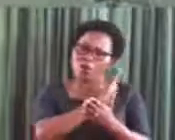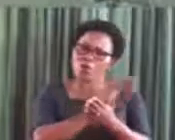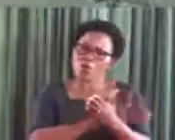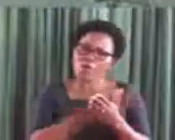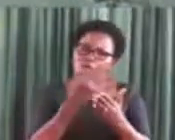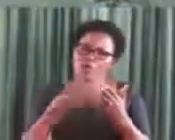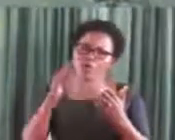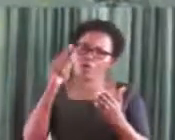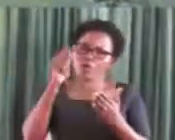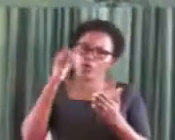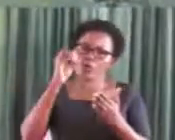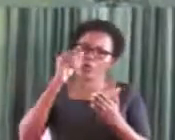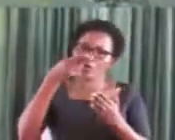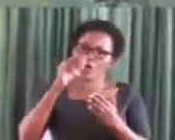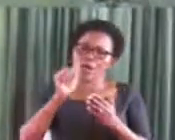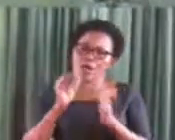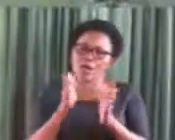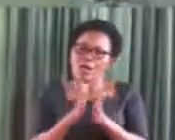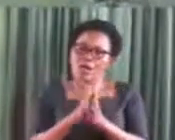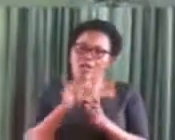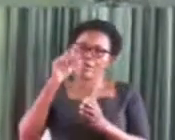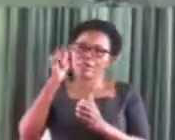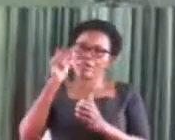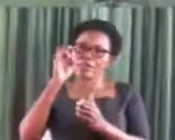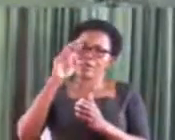and Timami in Lamu?